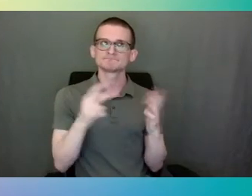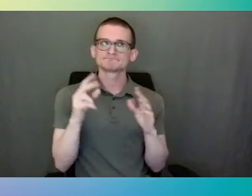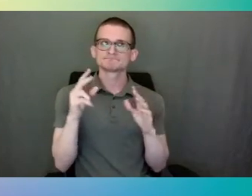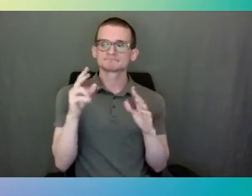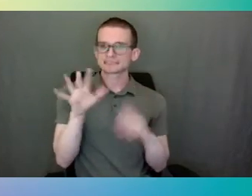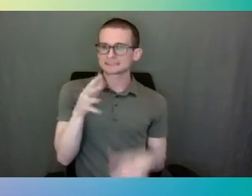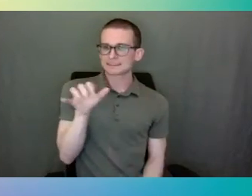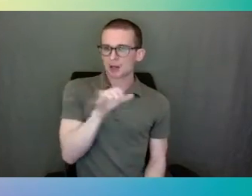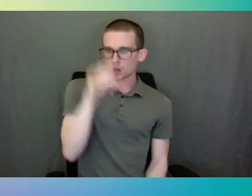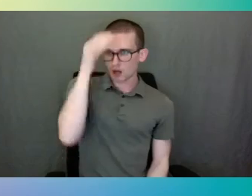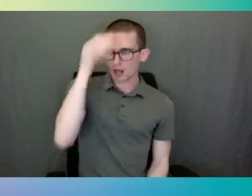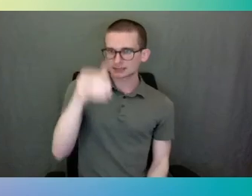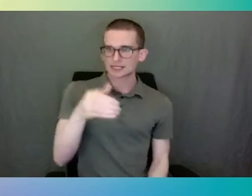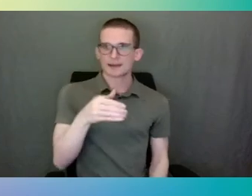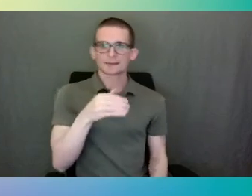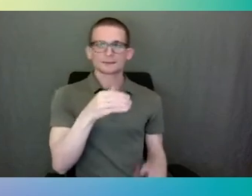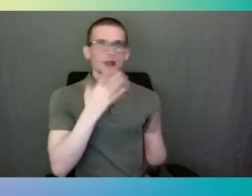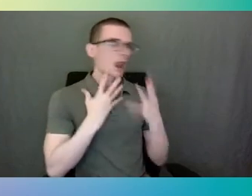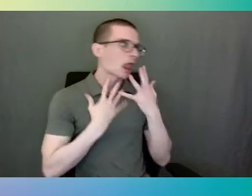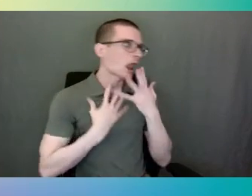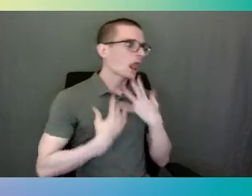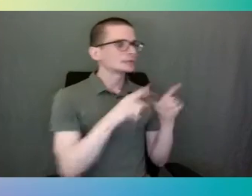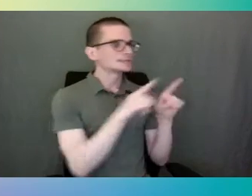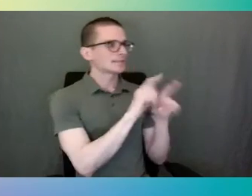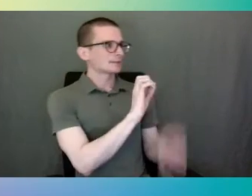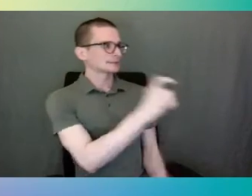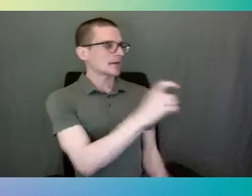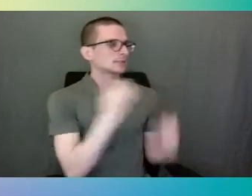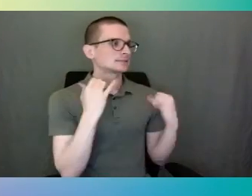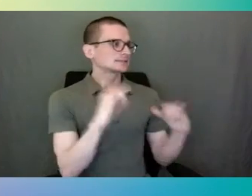procreate. But now Freud comes along and